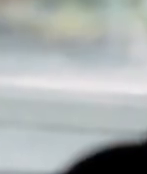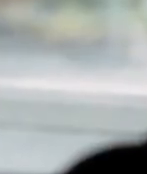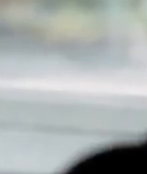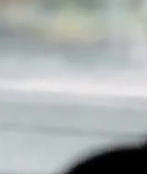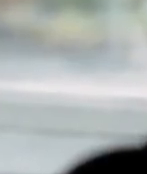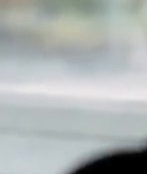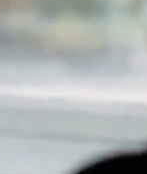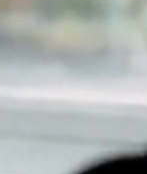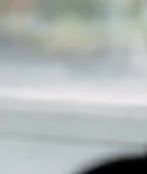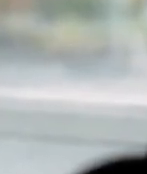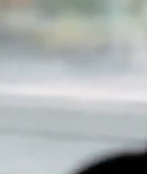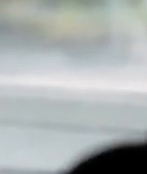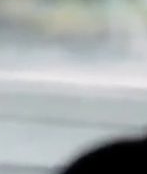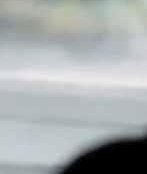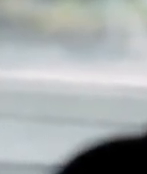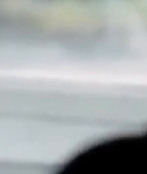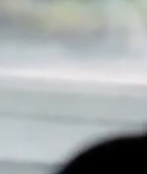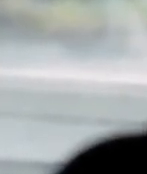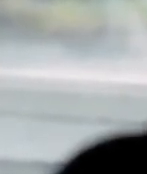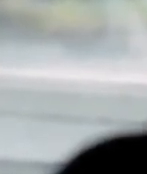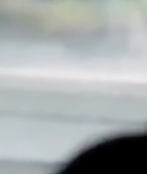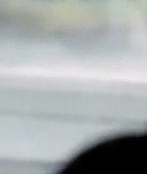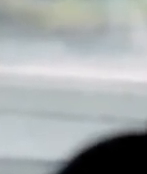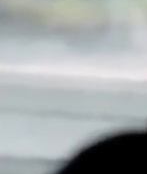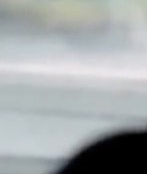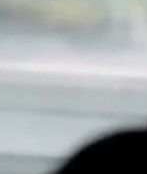order to get out early, so